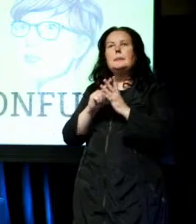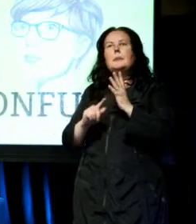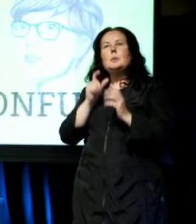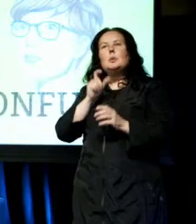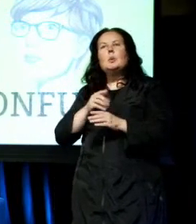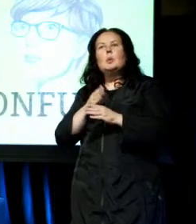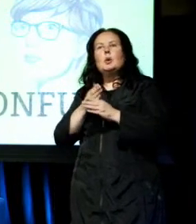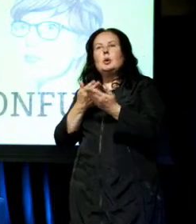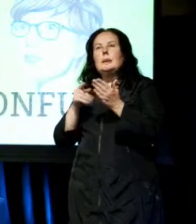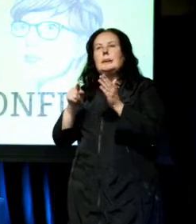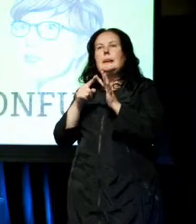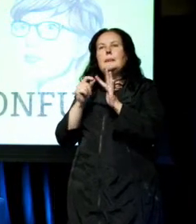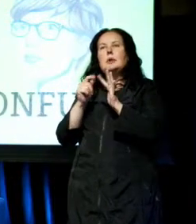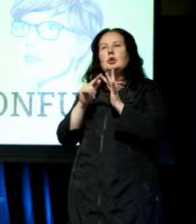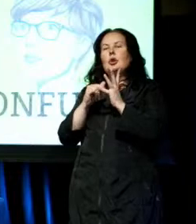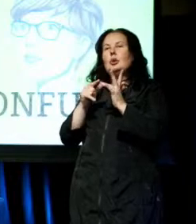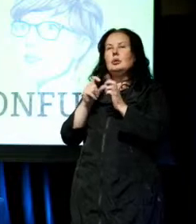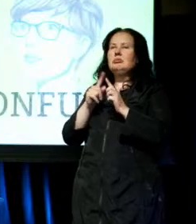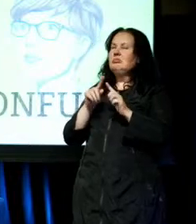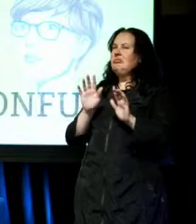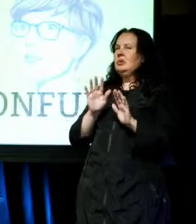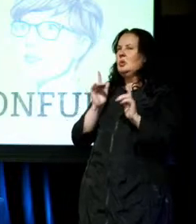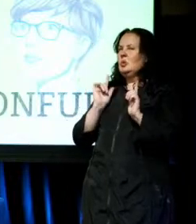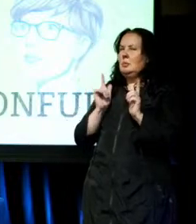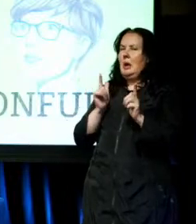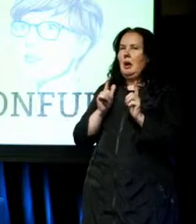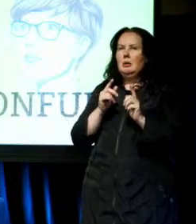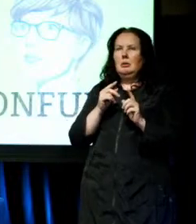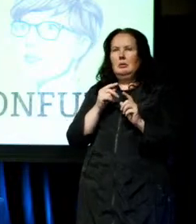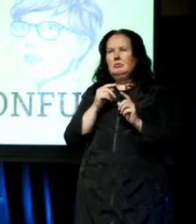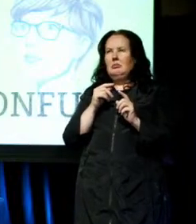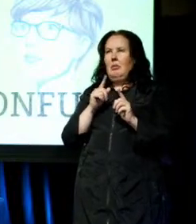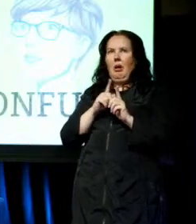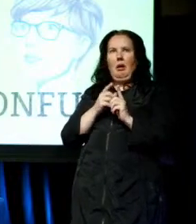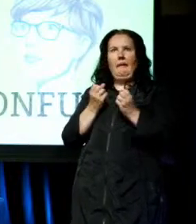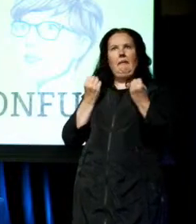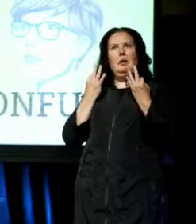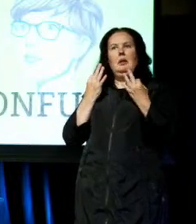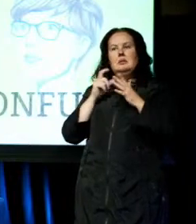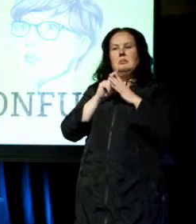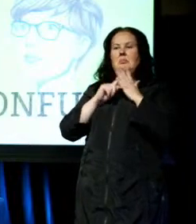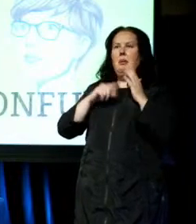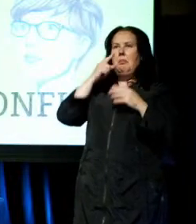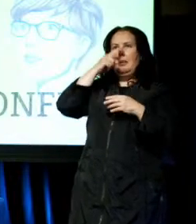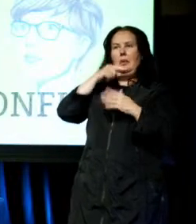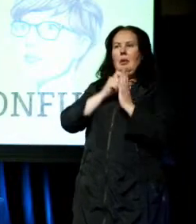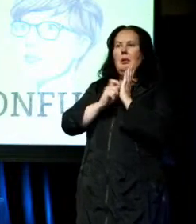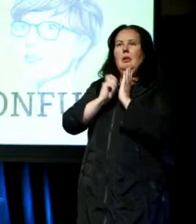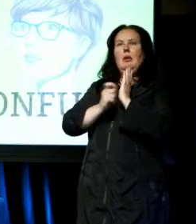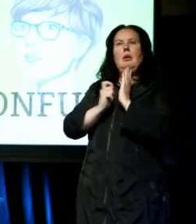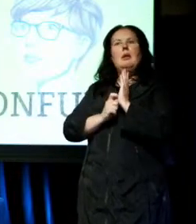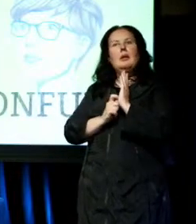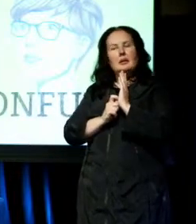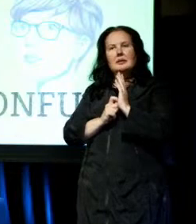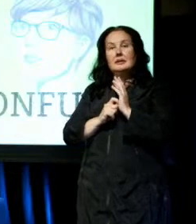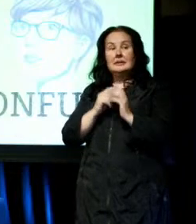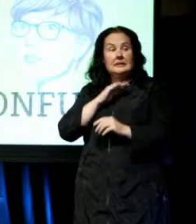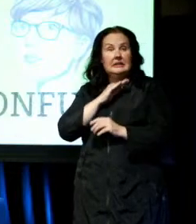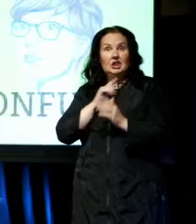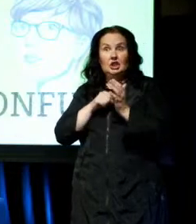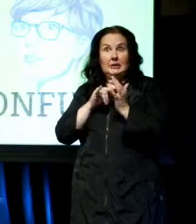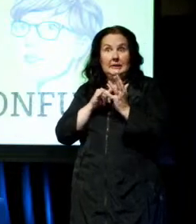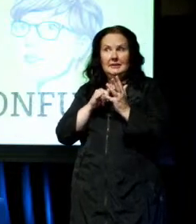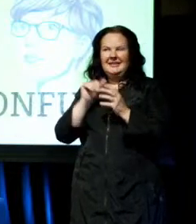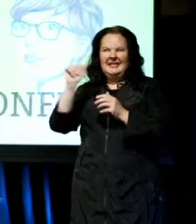on this episode. Like, it can't just be two non-disabled people writing it. And they were like, Jess, do you want to write some jokes for this? This is the